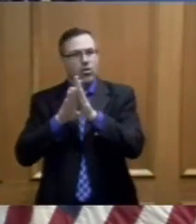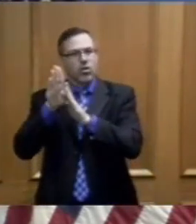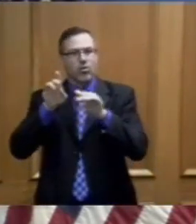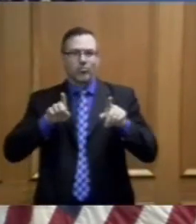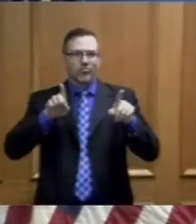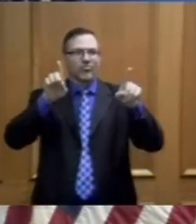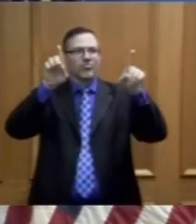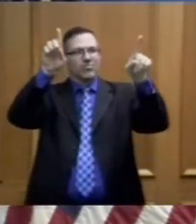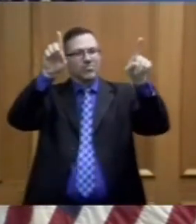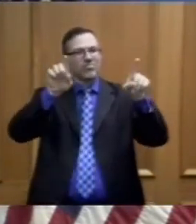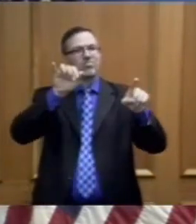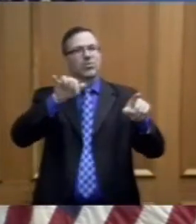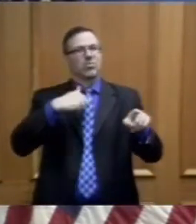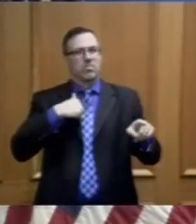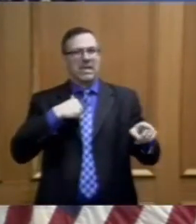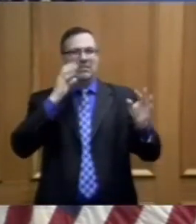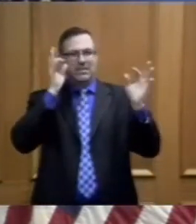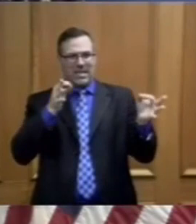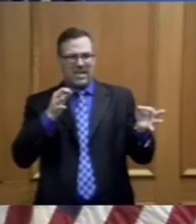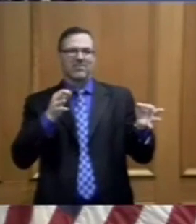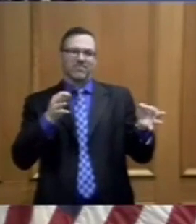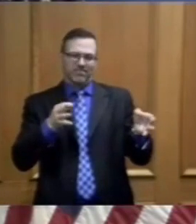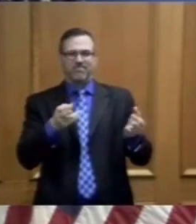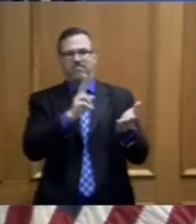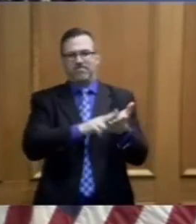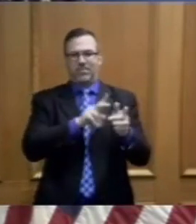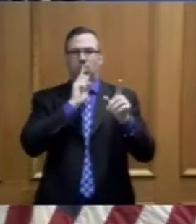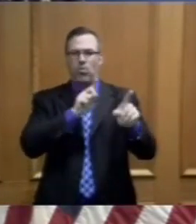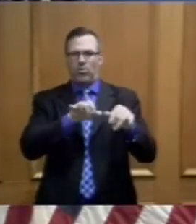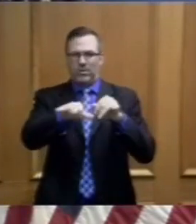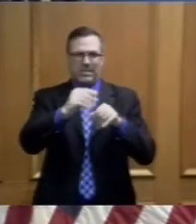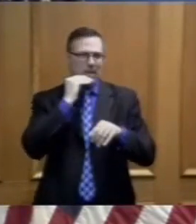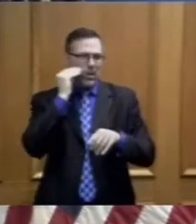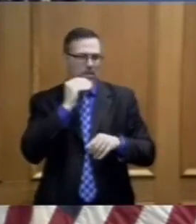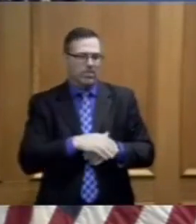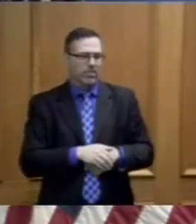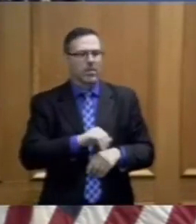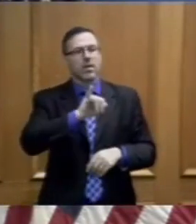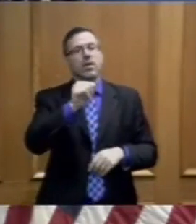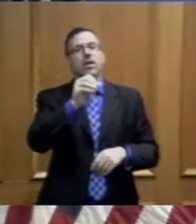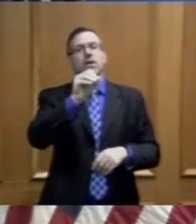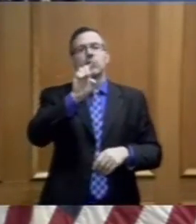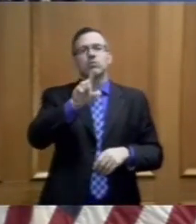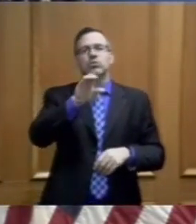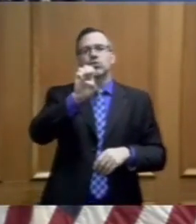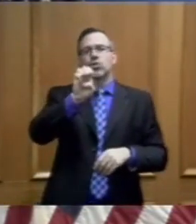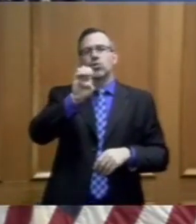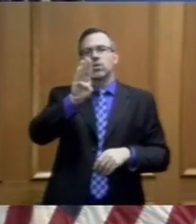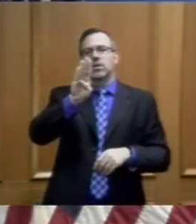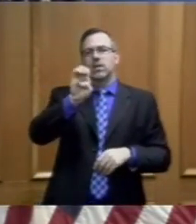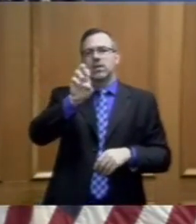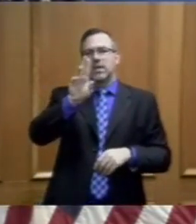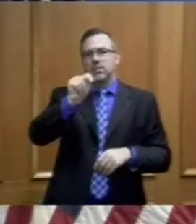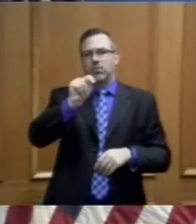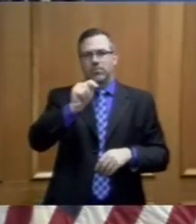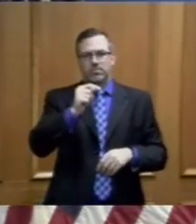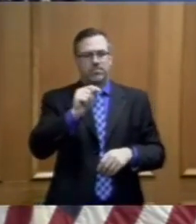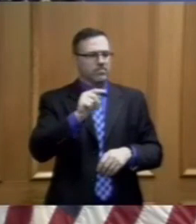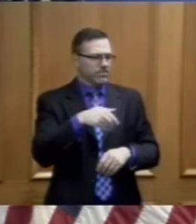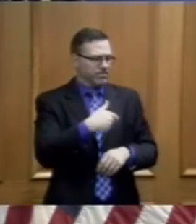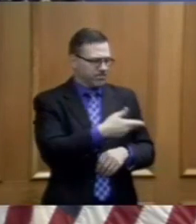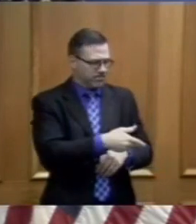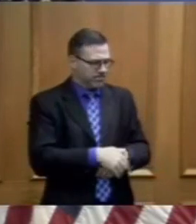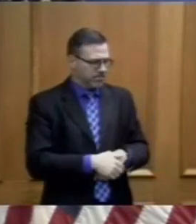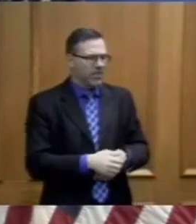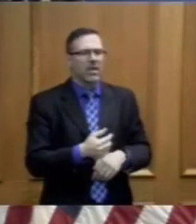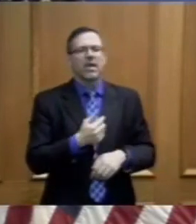Thank you. Yes, sir. Next, we'll go to Joel Ebert with the Tennessean. Joel, your line is open. Hey, Governor, I just wanted to